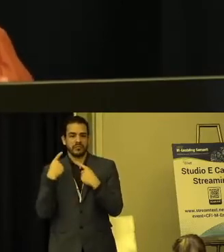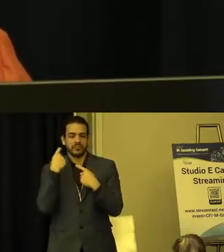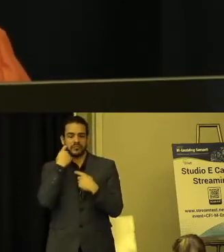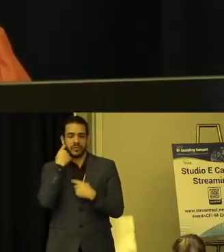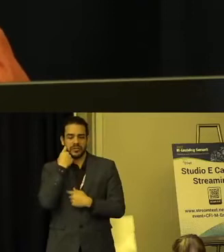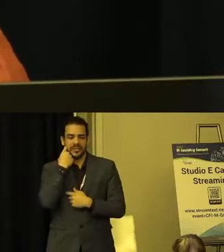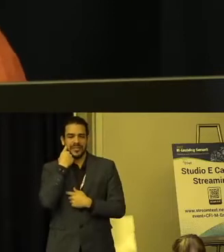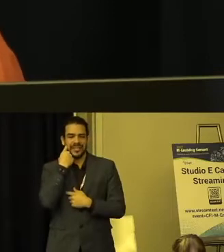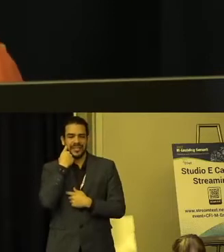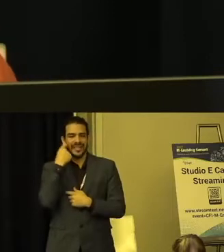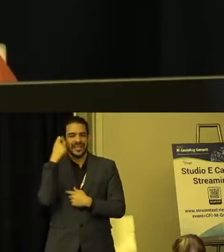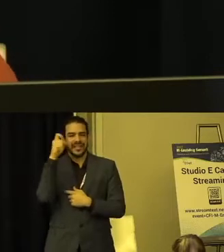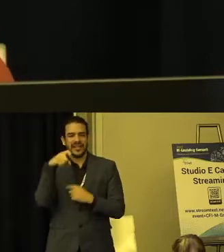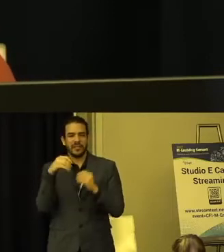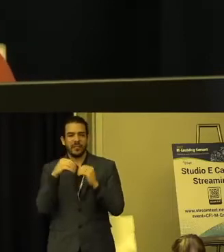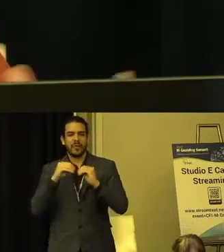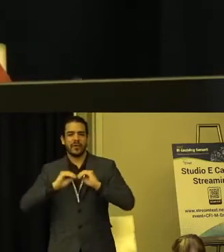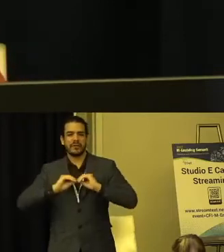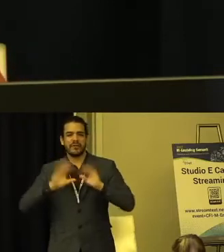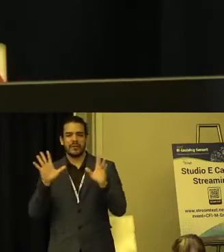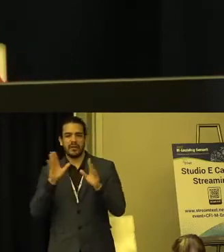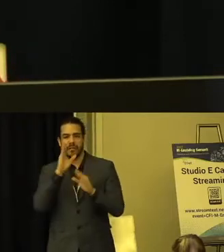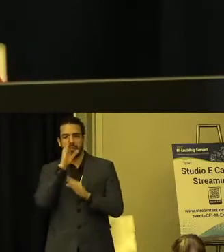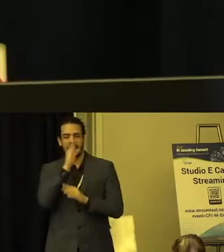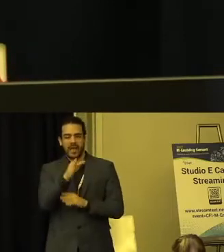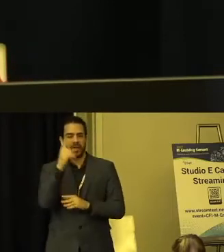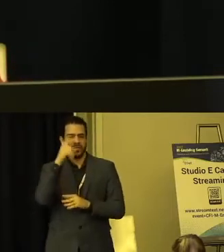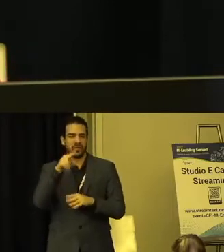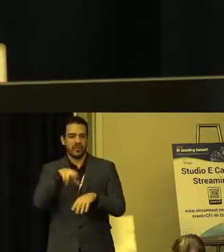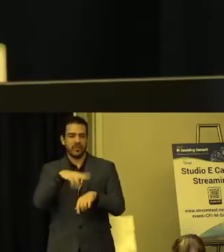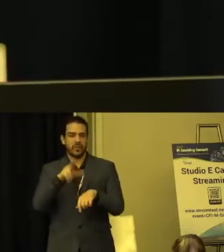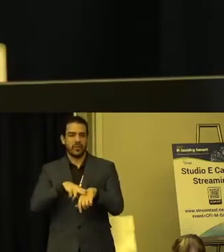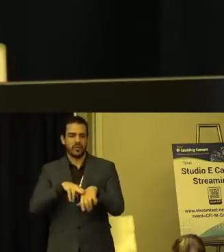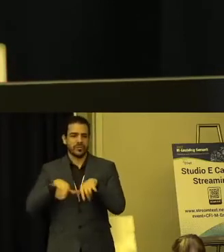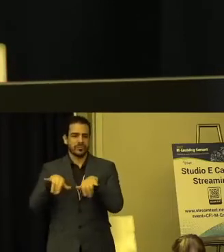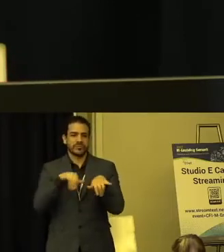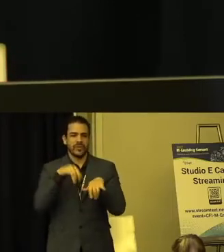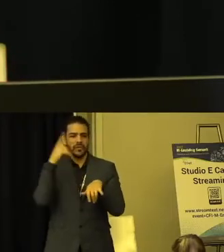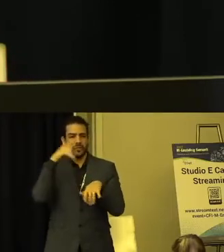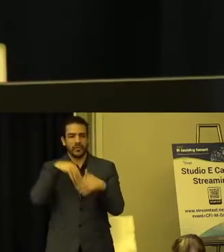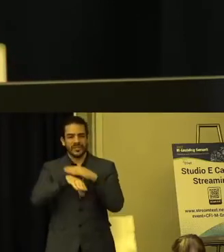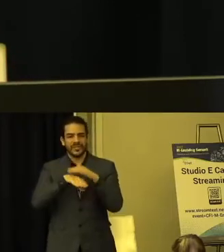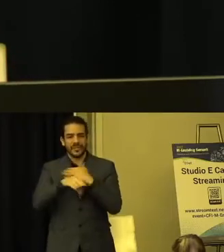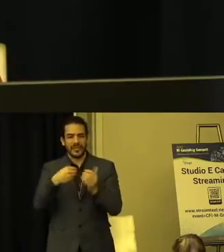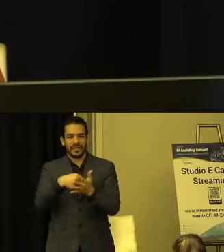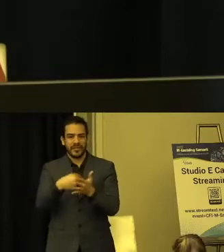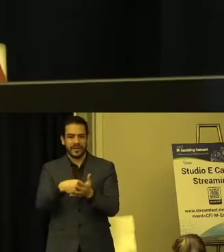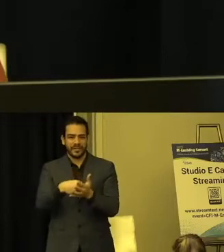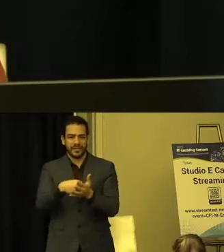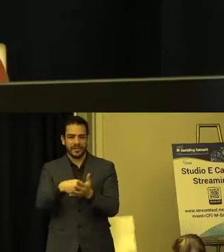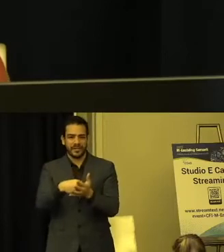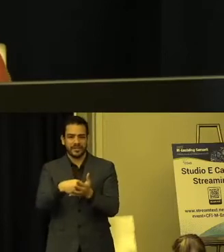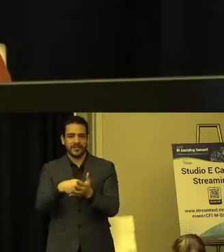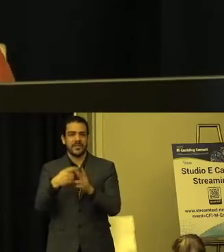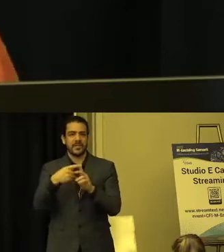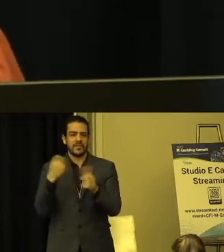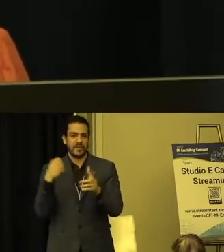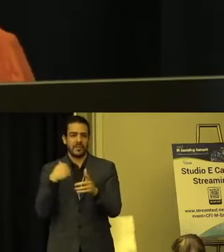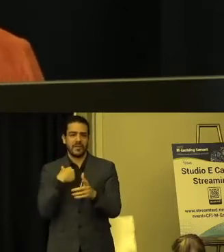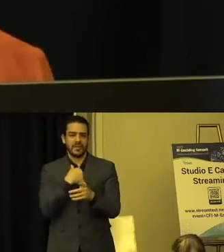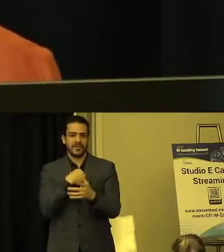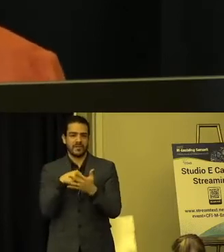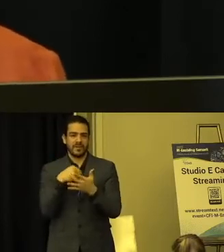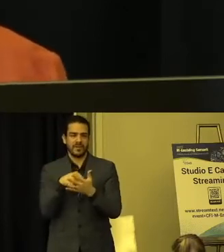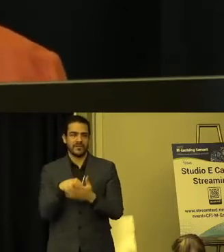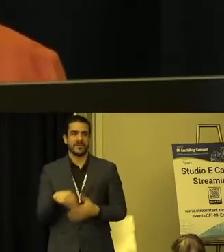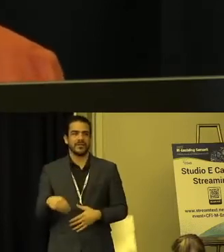clearer path towards more normalization of accessibility funding from membership funds. In